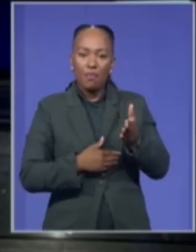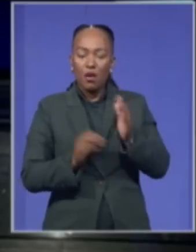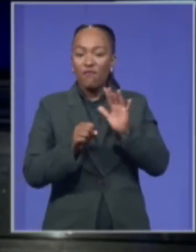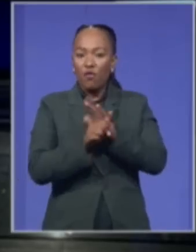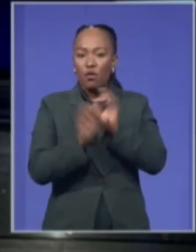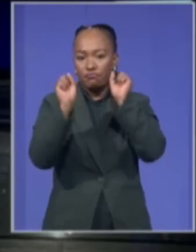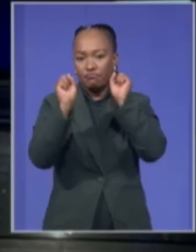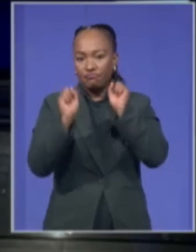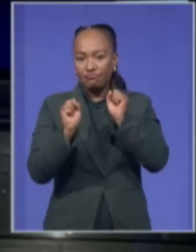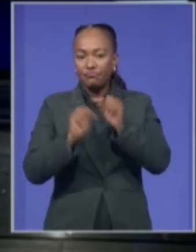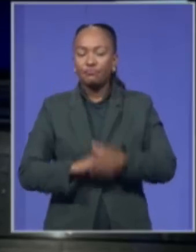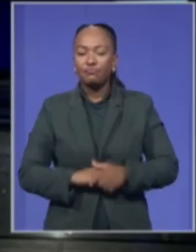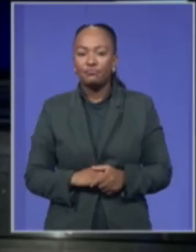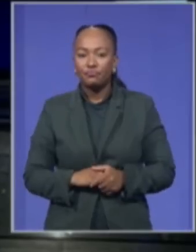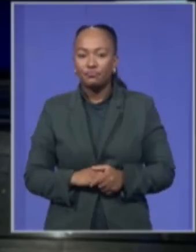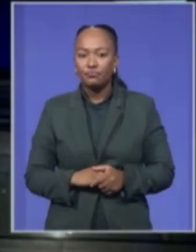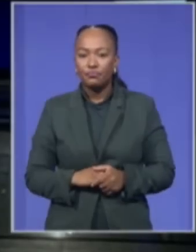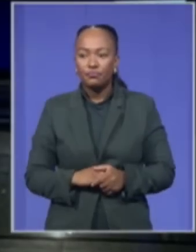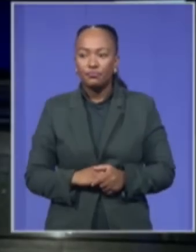kgabong.